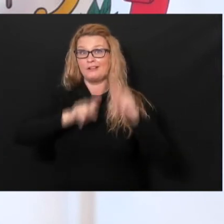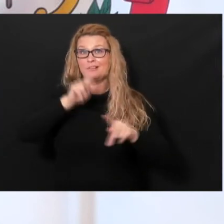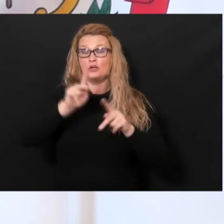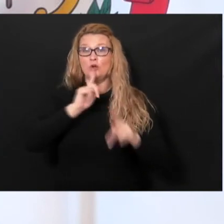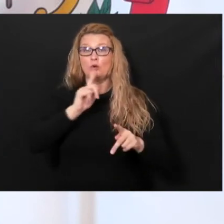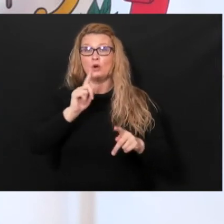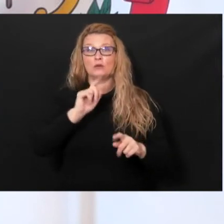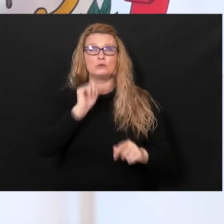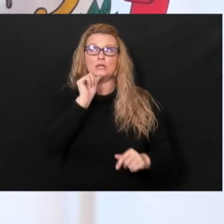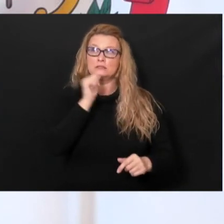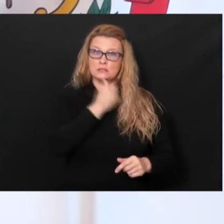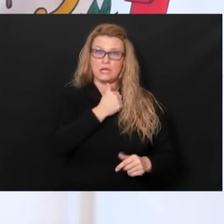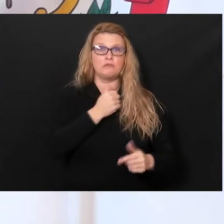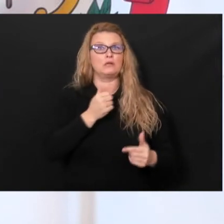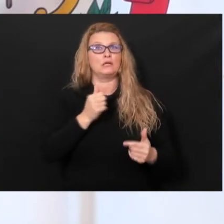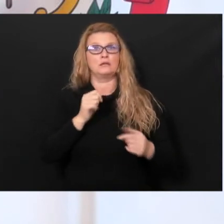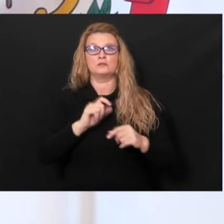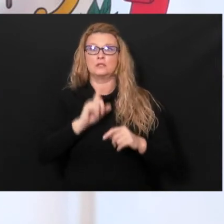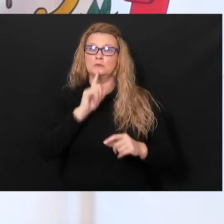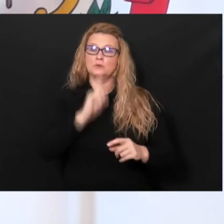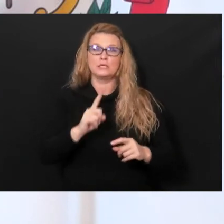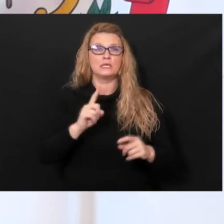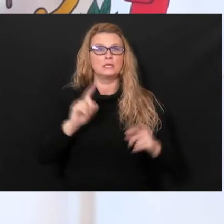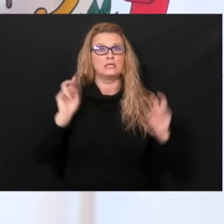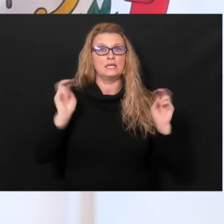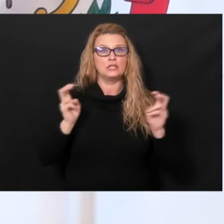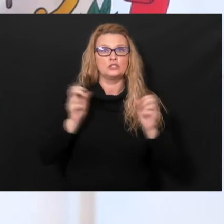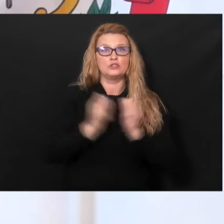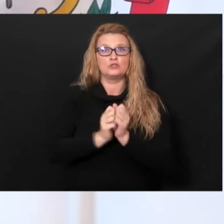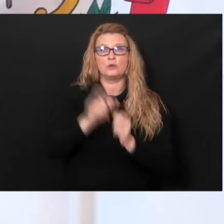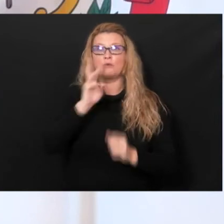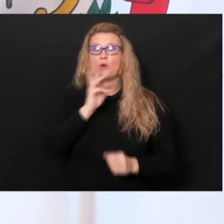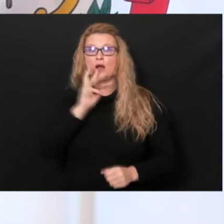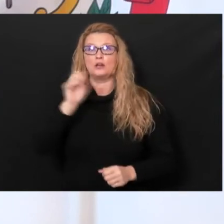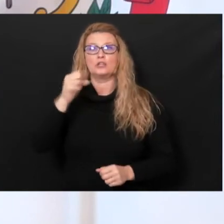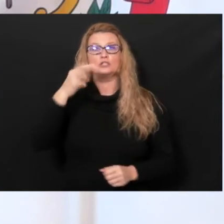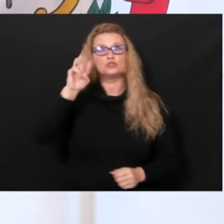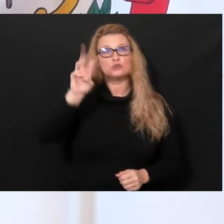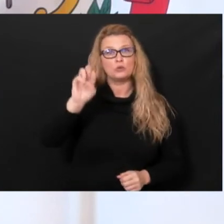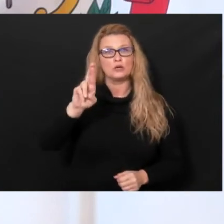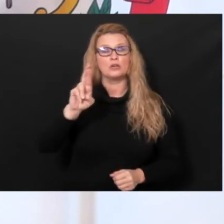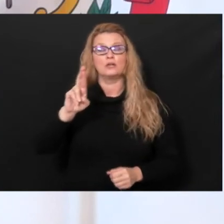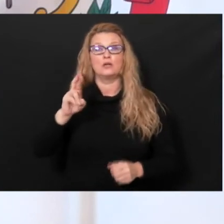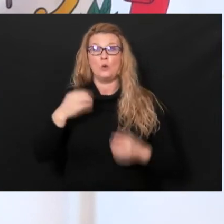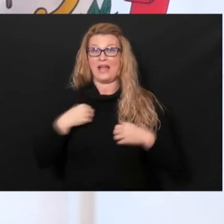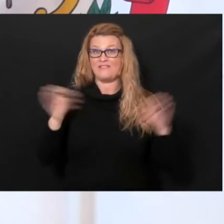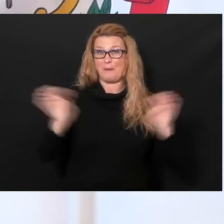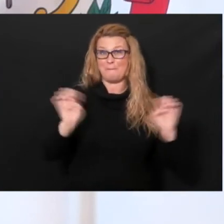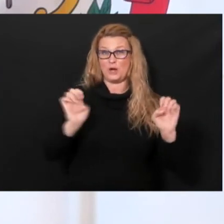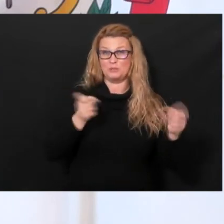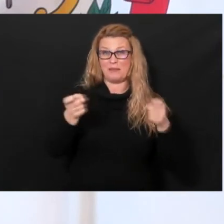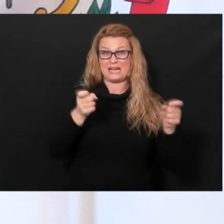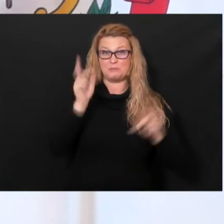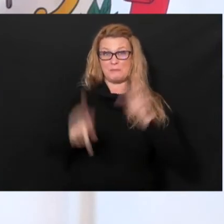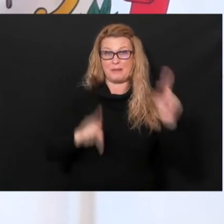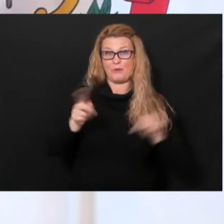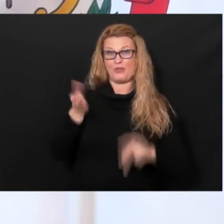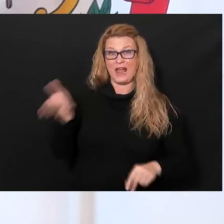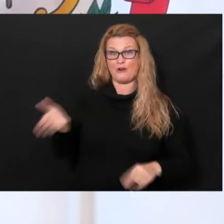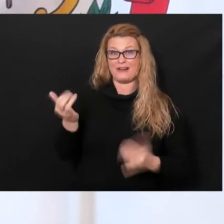suffering through some real issues as far as water and sewer down there right now, that we do have our emergency management people that are on the